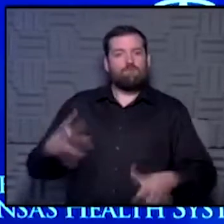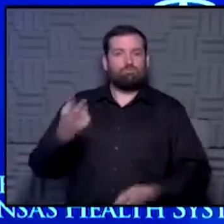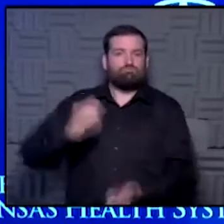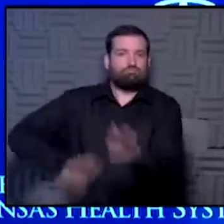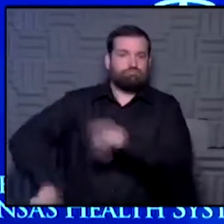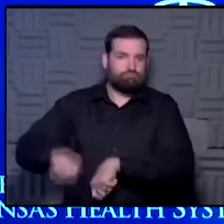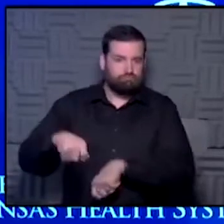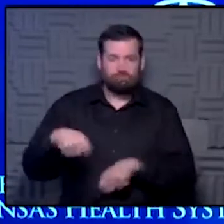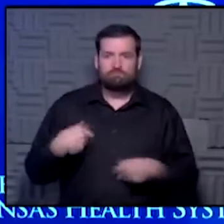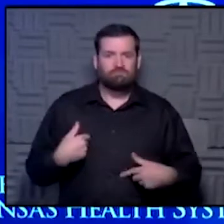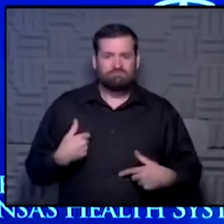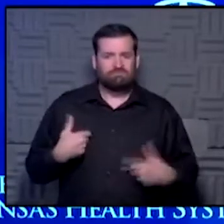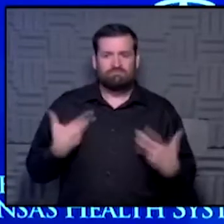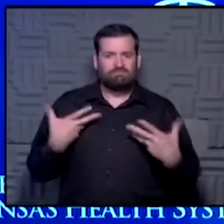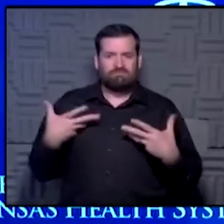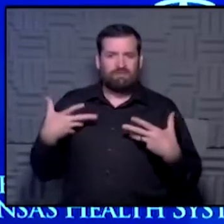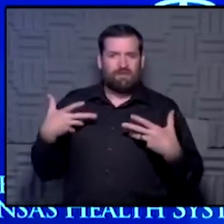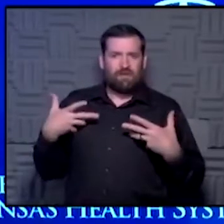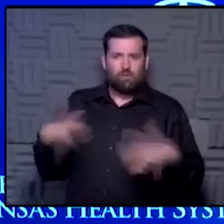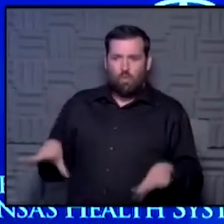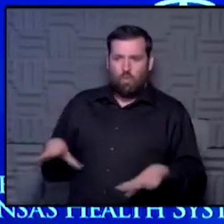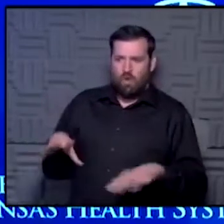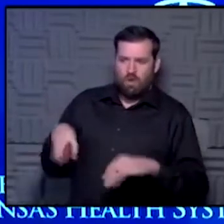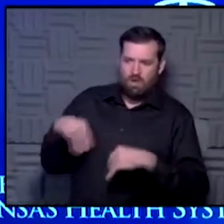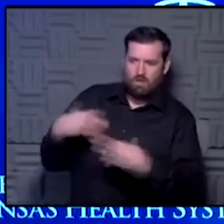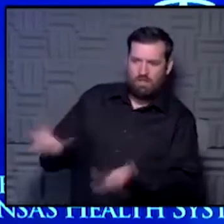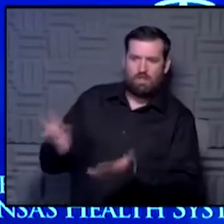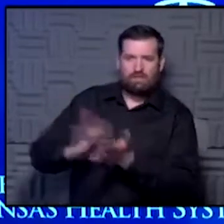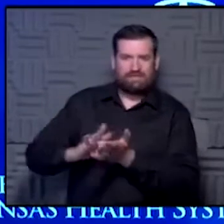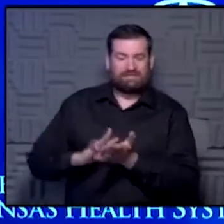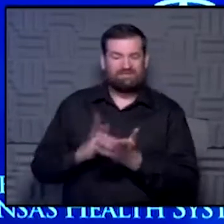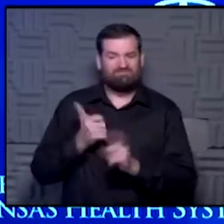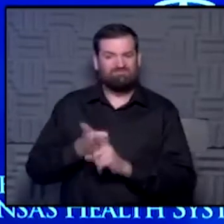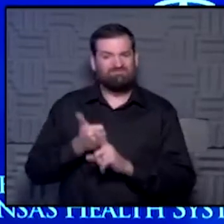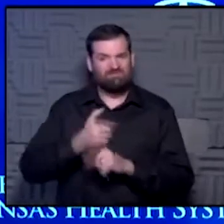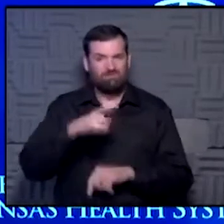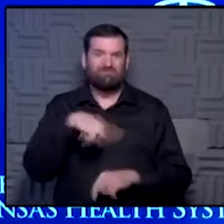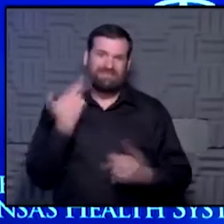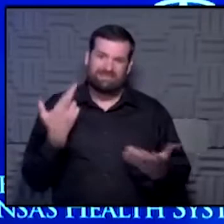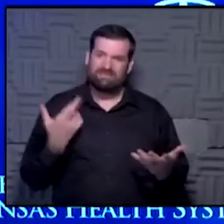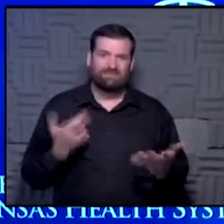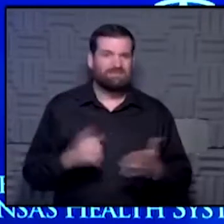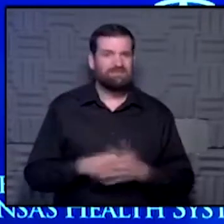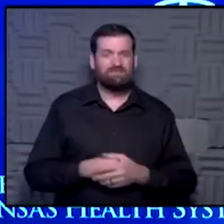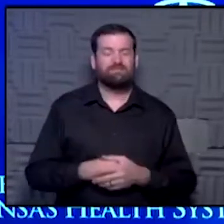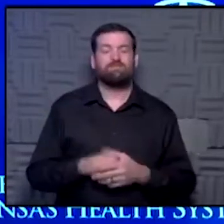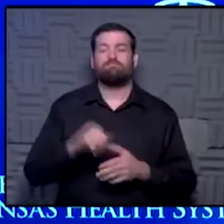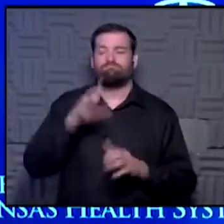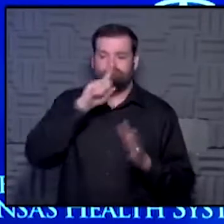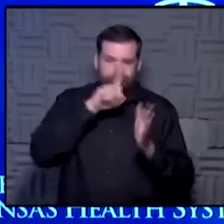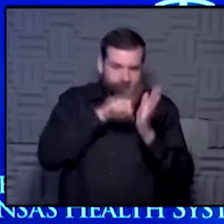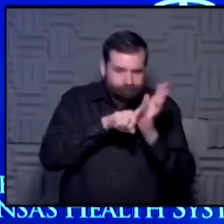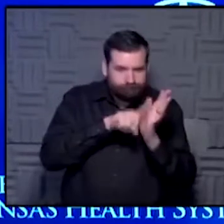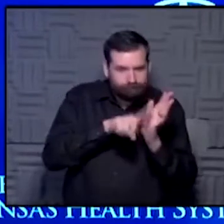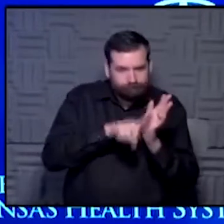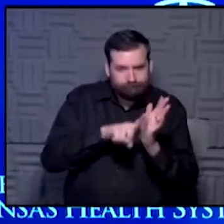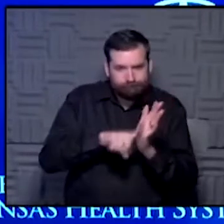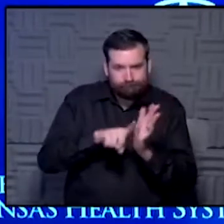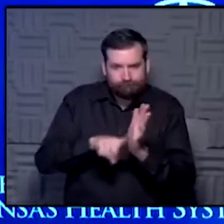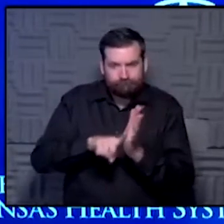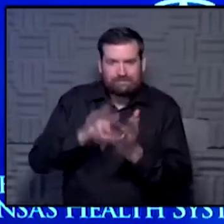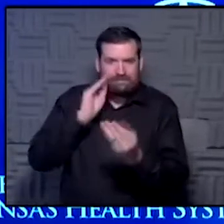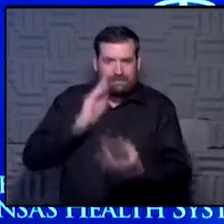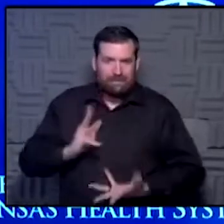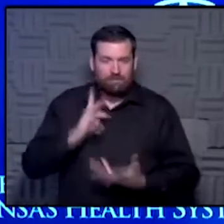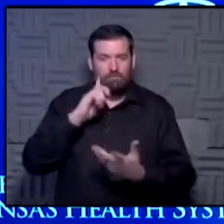population, I don't want them to take something that may be risky. And so we'll look at the research data as it's published on each of